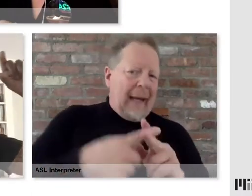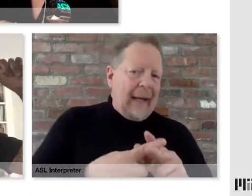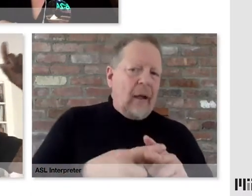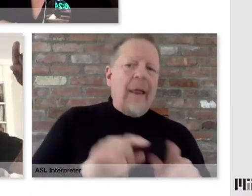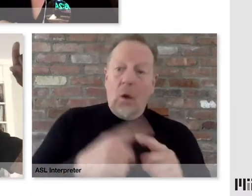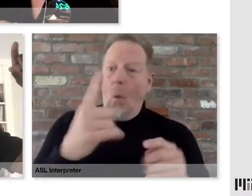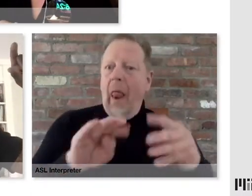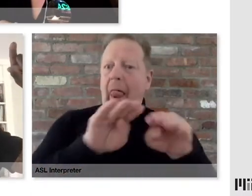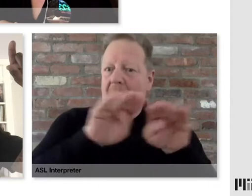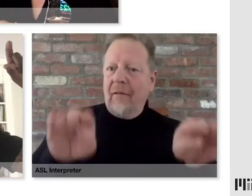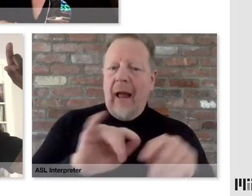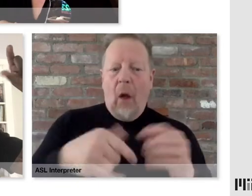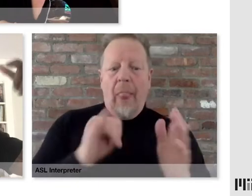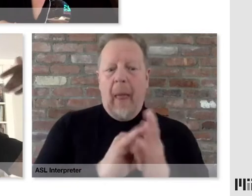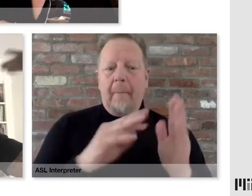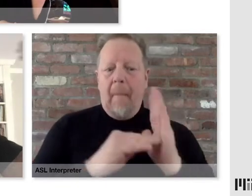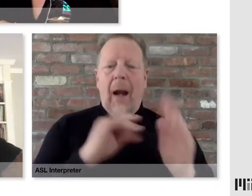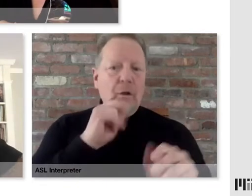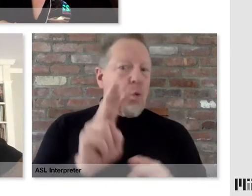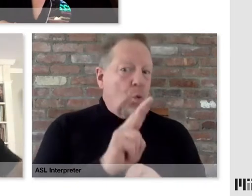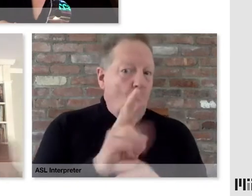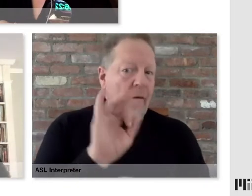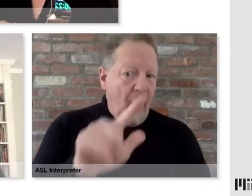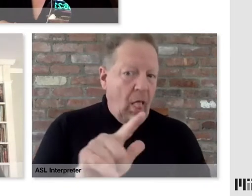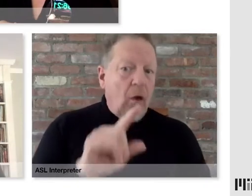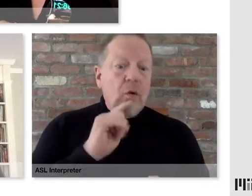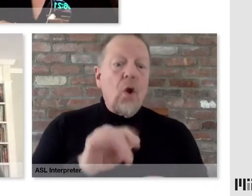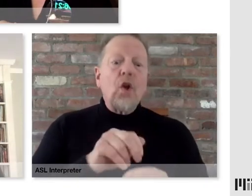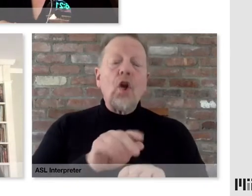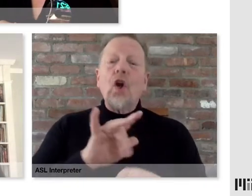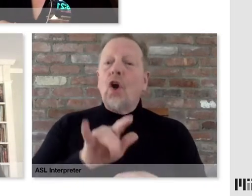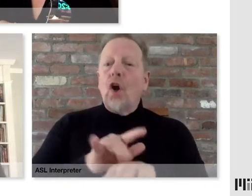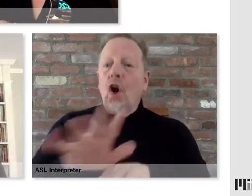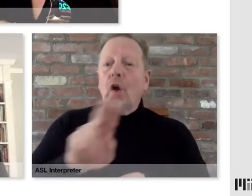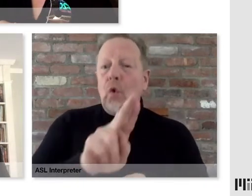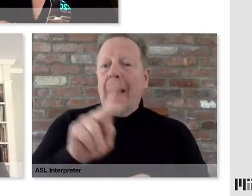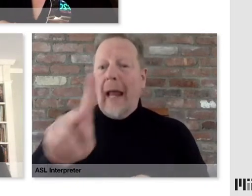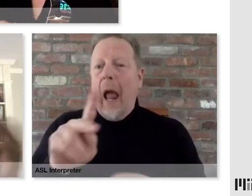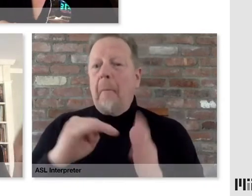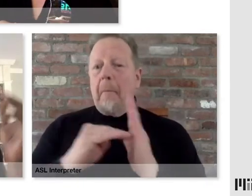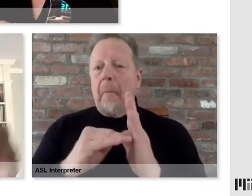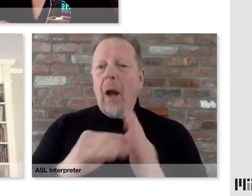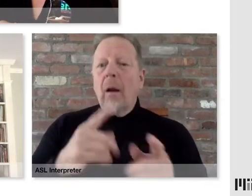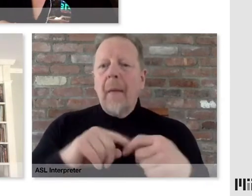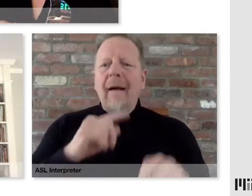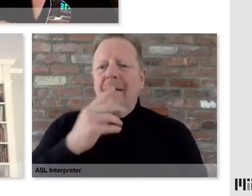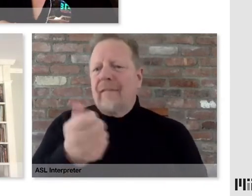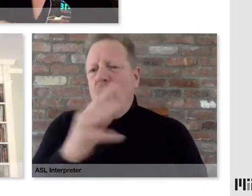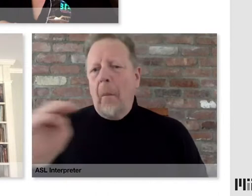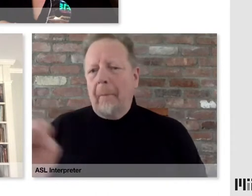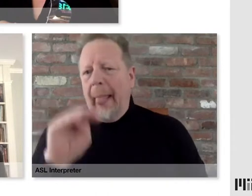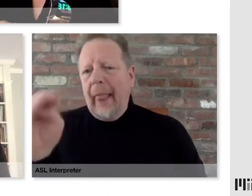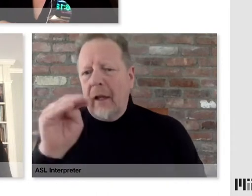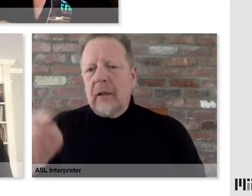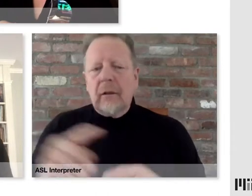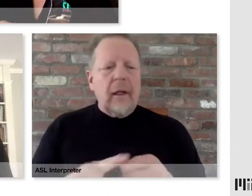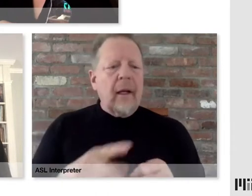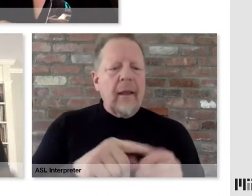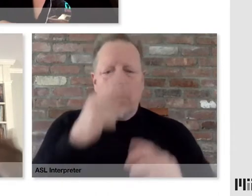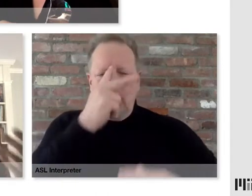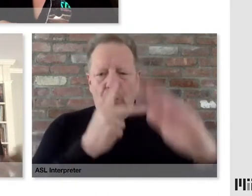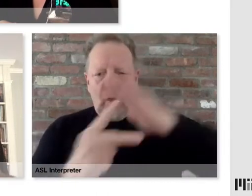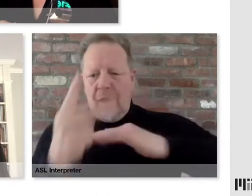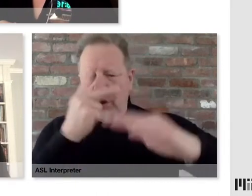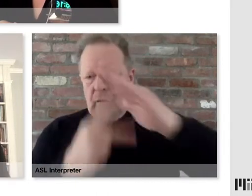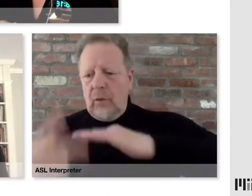which models are useful. Right. So the early UK model, for example, that talked about, a couple million dead and these predictions that were very, very